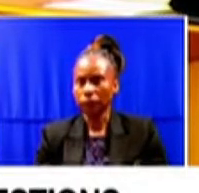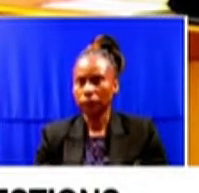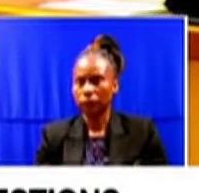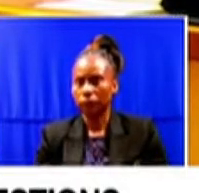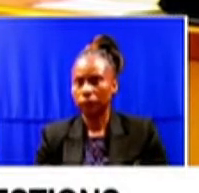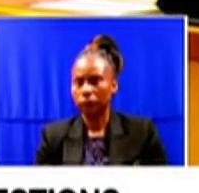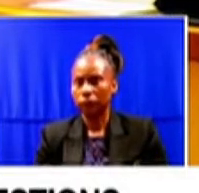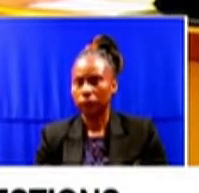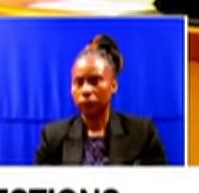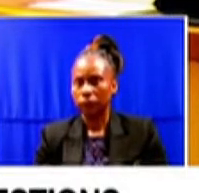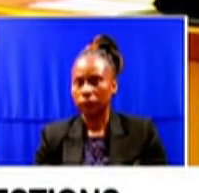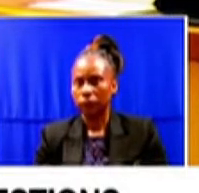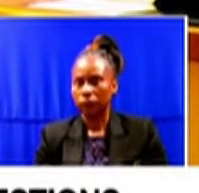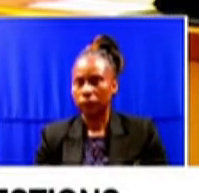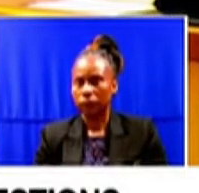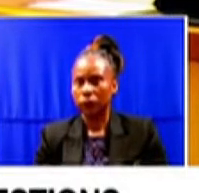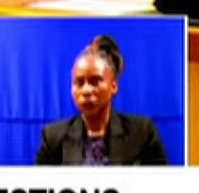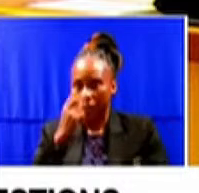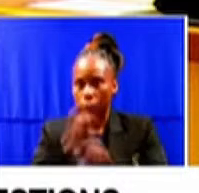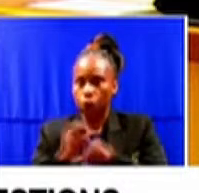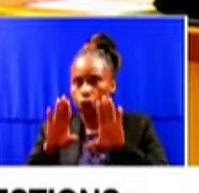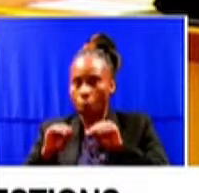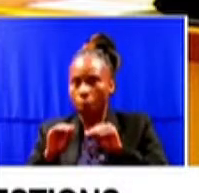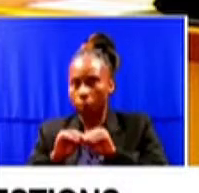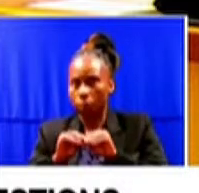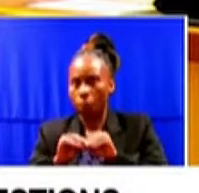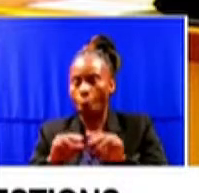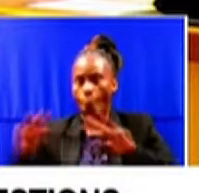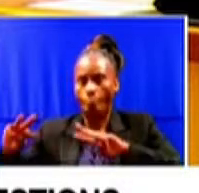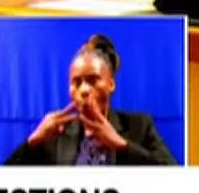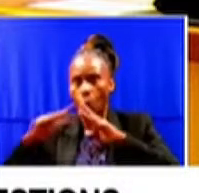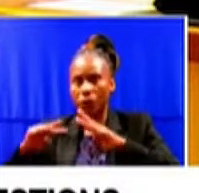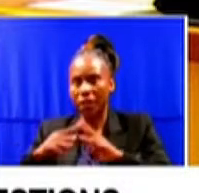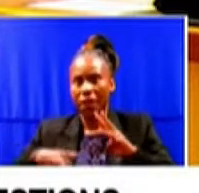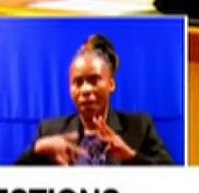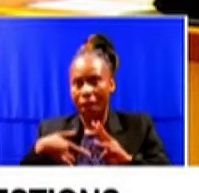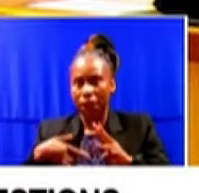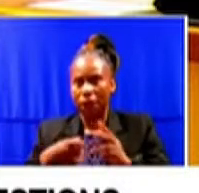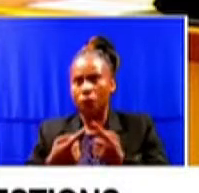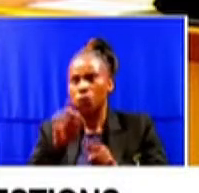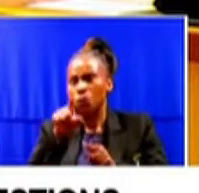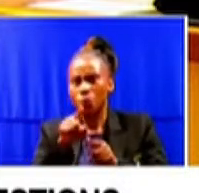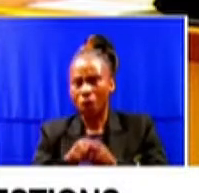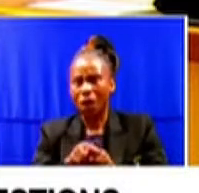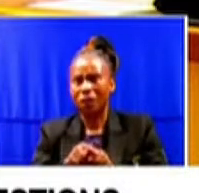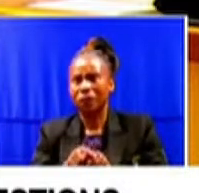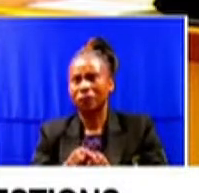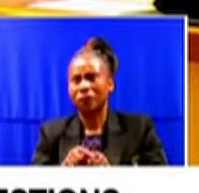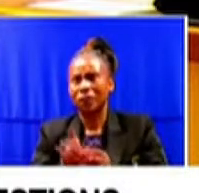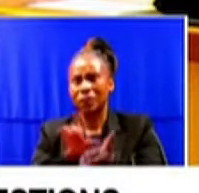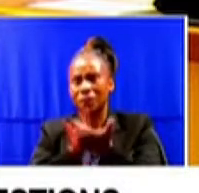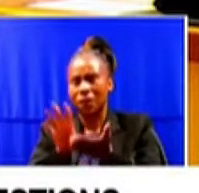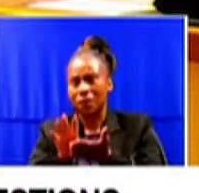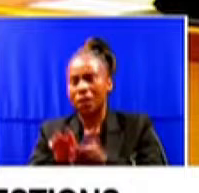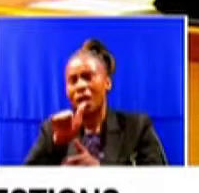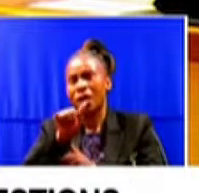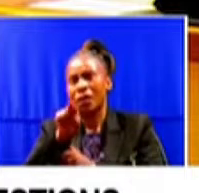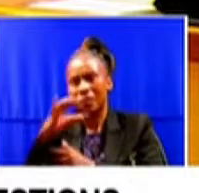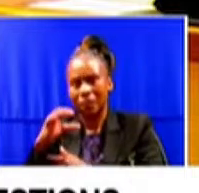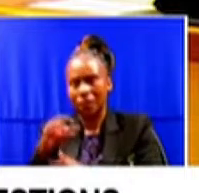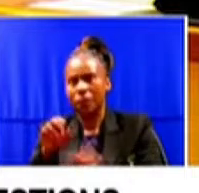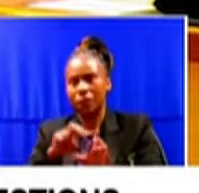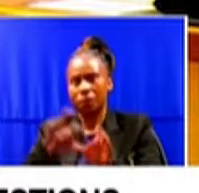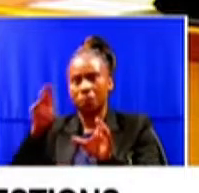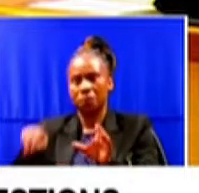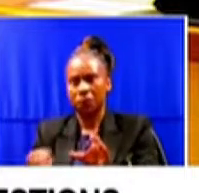to stop wars and save lives. Now, outside of your suspension from the ANC, you just stepped down as the chairperson of the AU, and during your